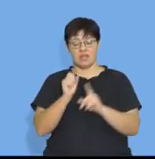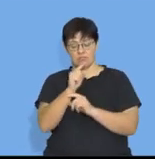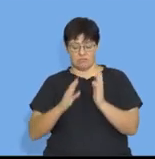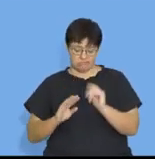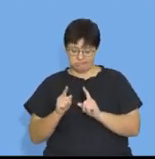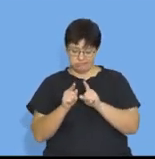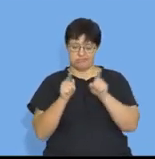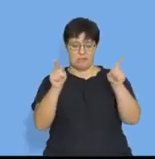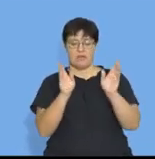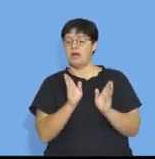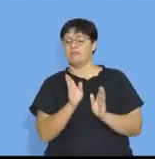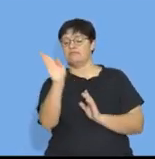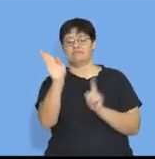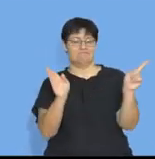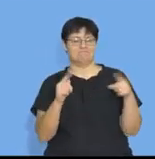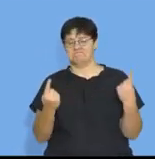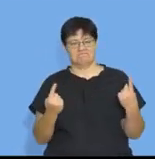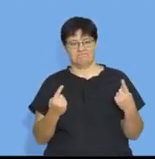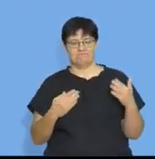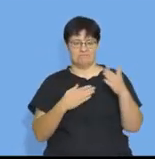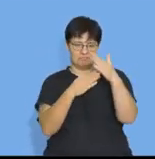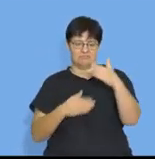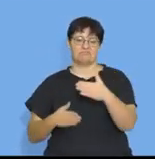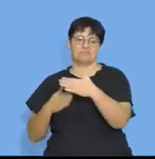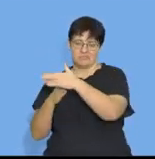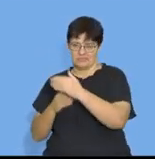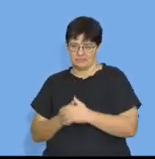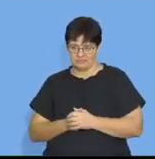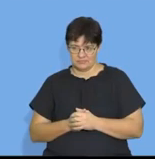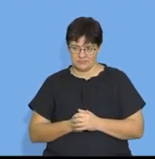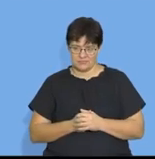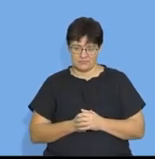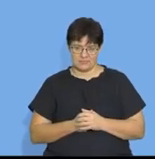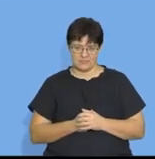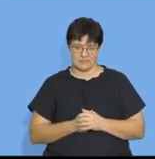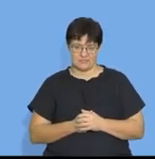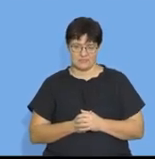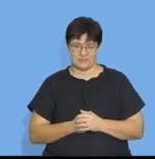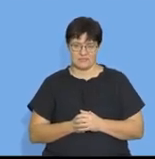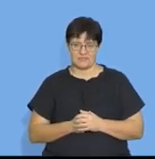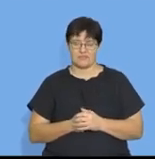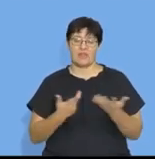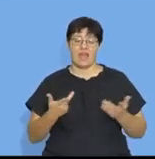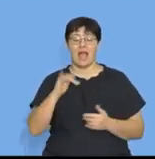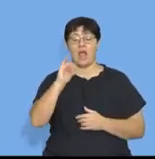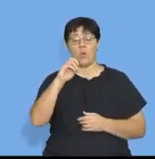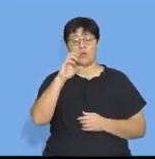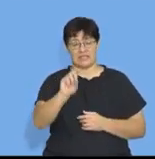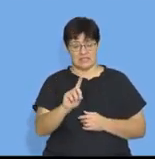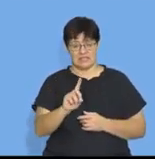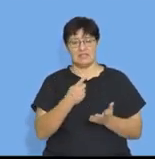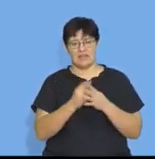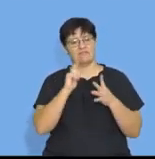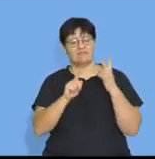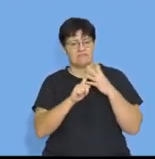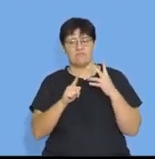barrier preventing the implantation of the blastocyst into the endometrium. IUDs